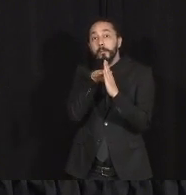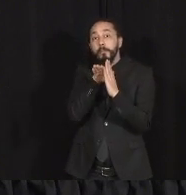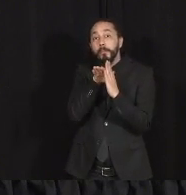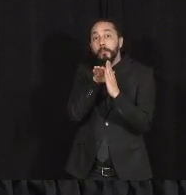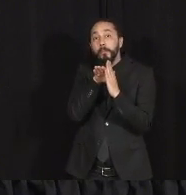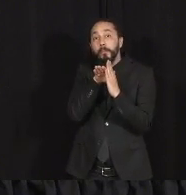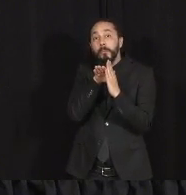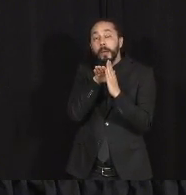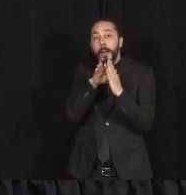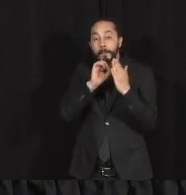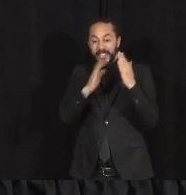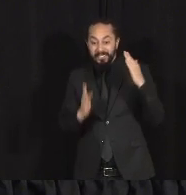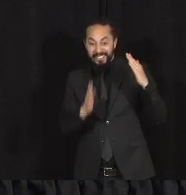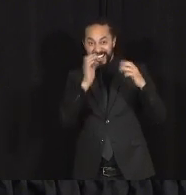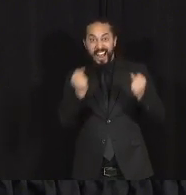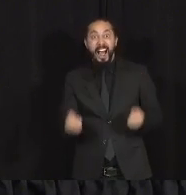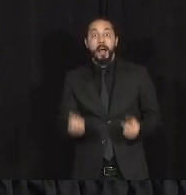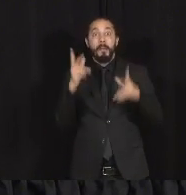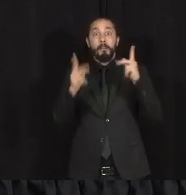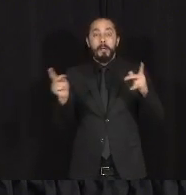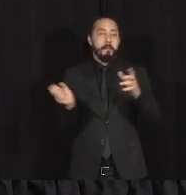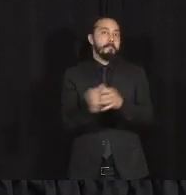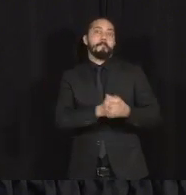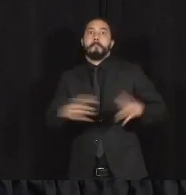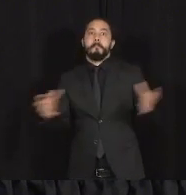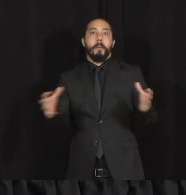of increases in cases.